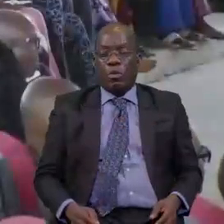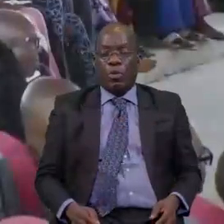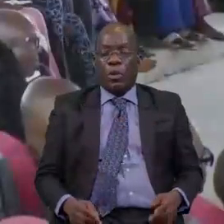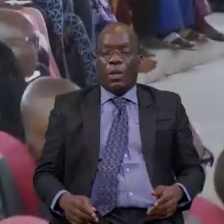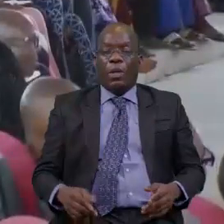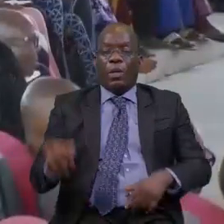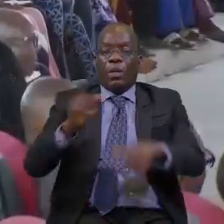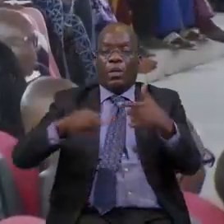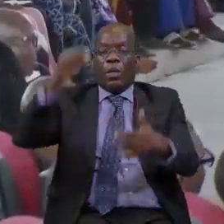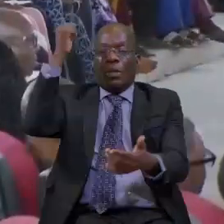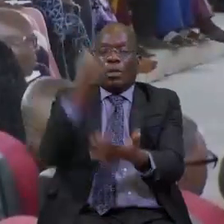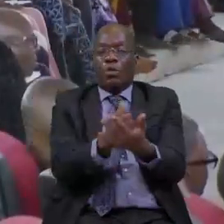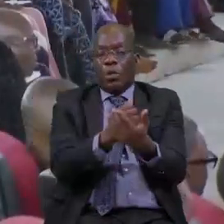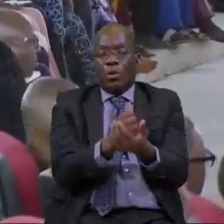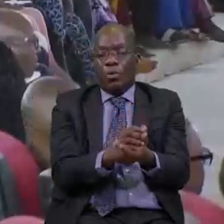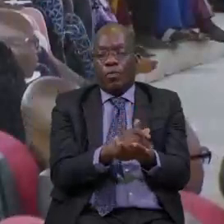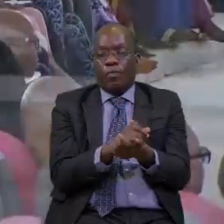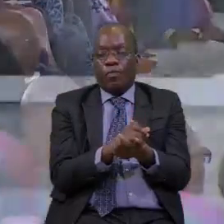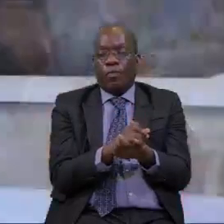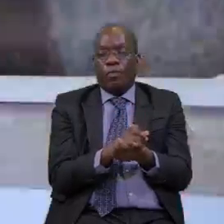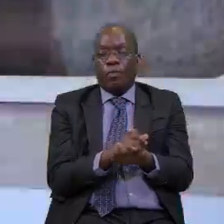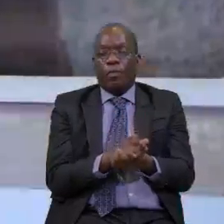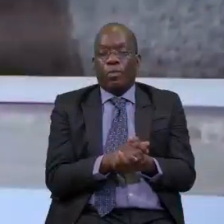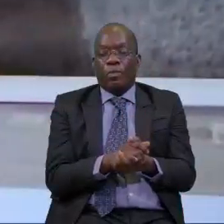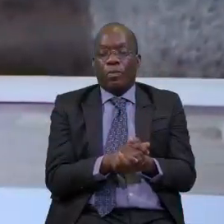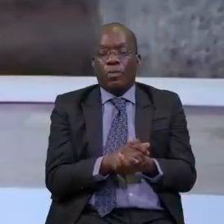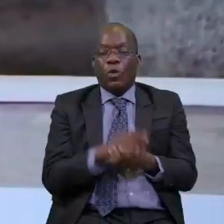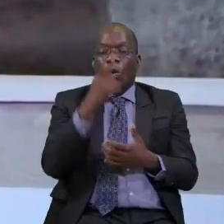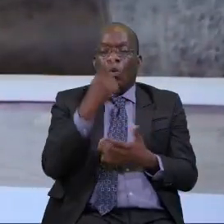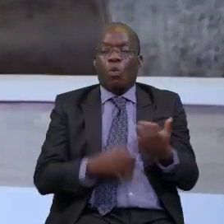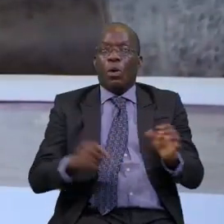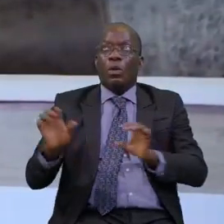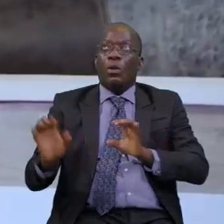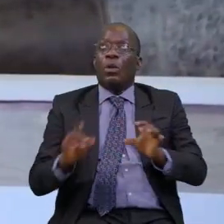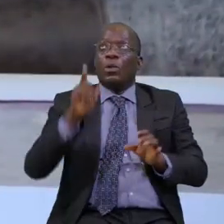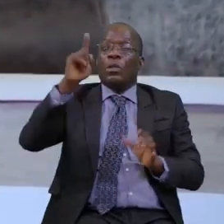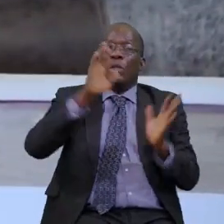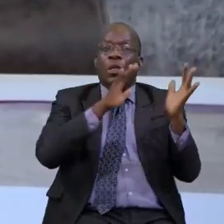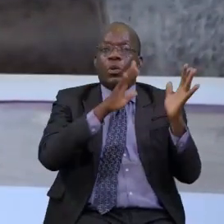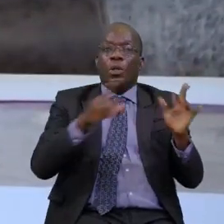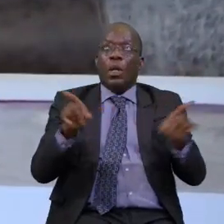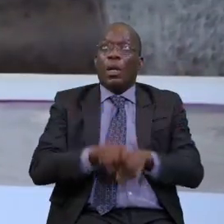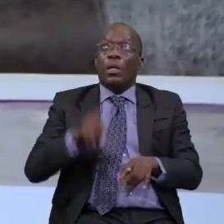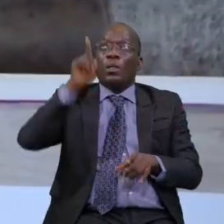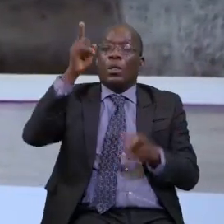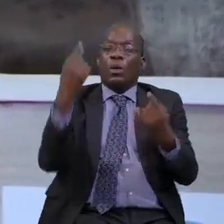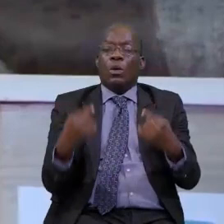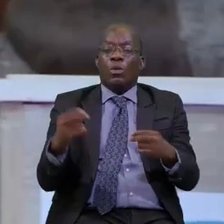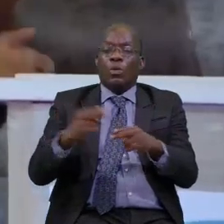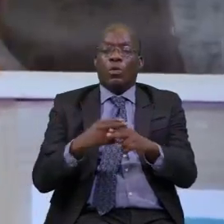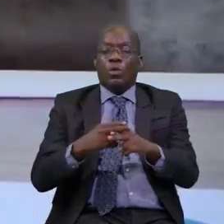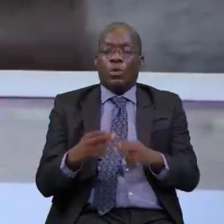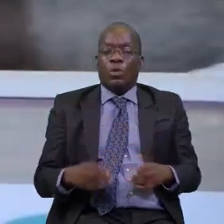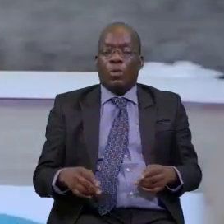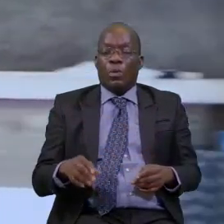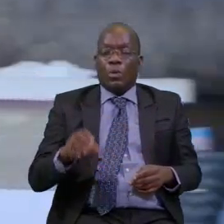Amen. What does he expect? I see he's coming soon. Look at Mark chapter 13.